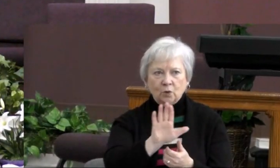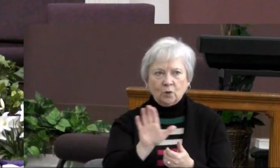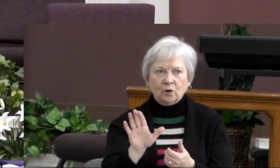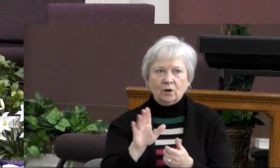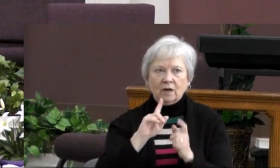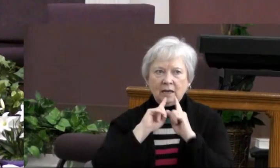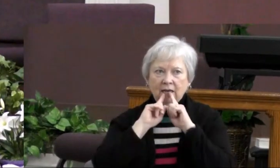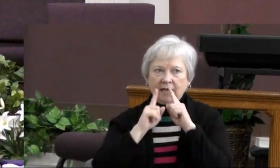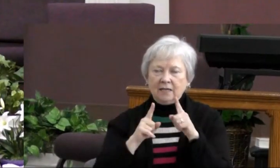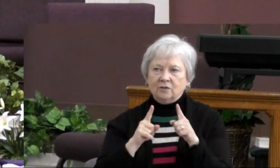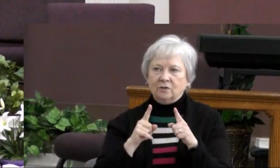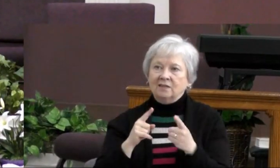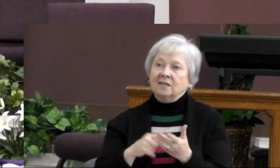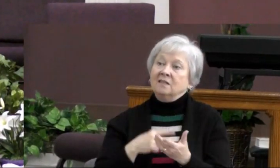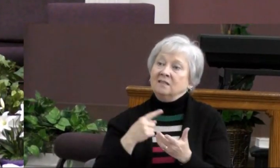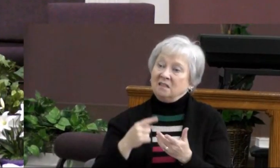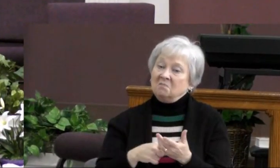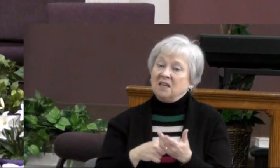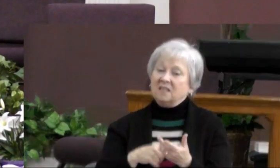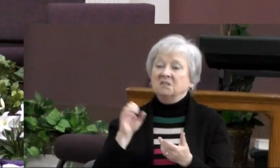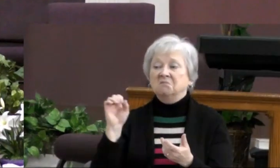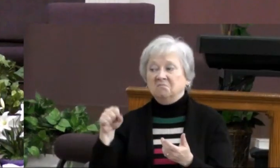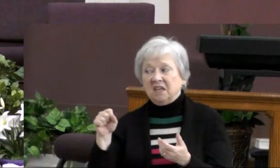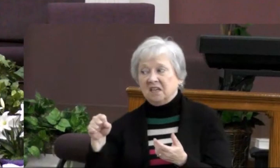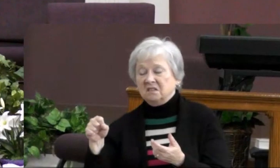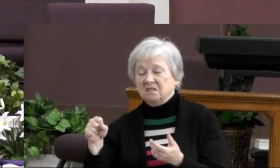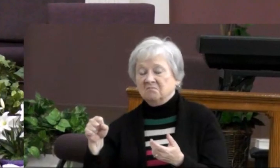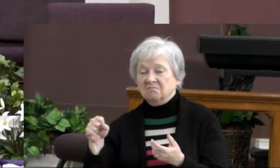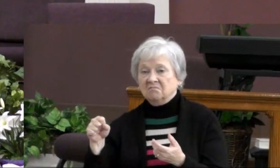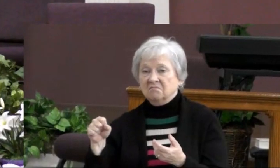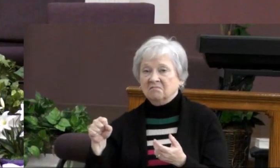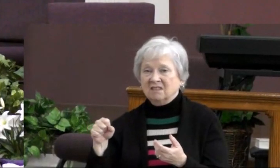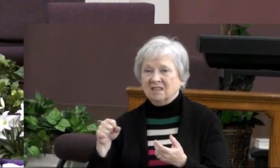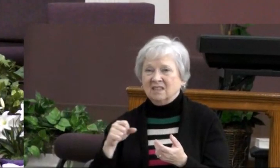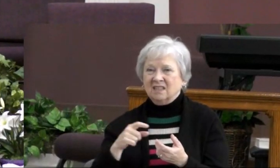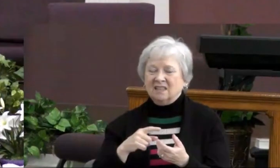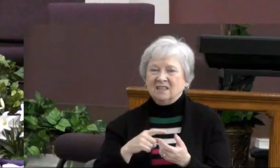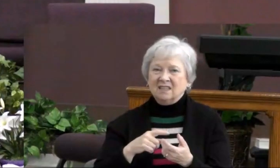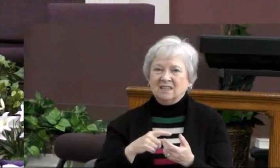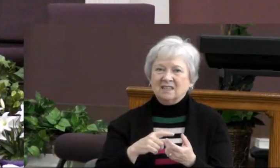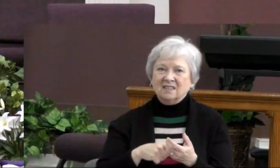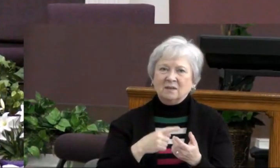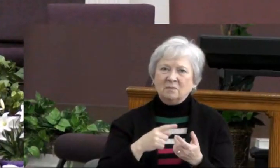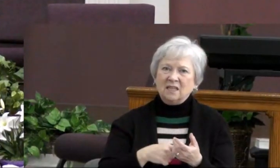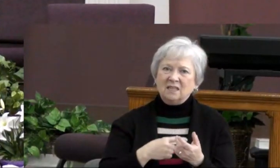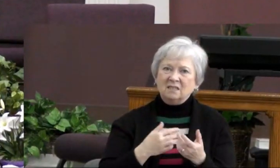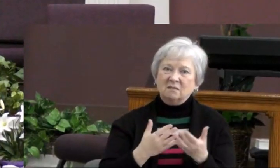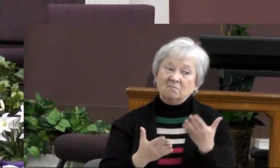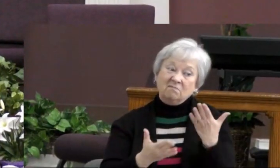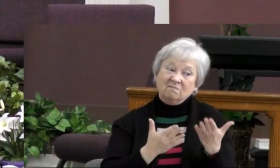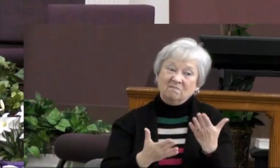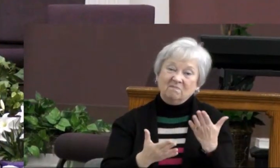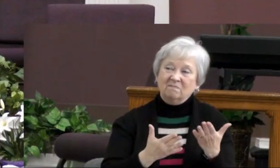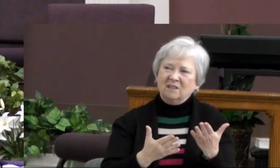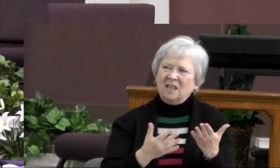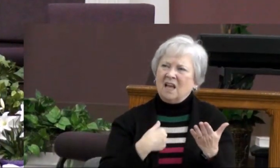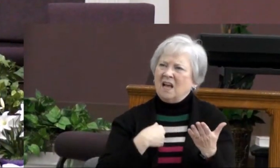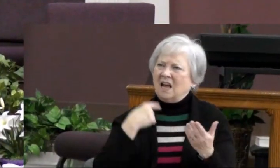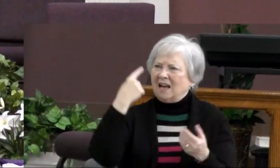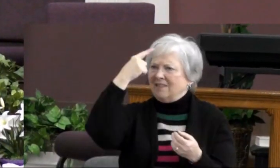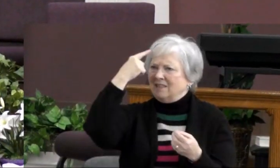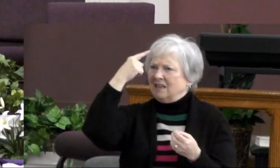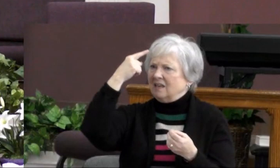I'm sure some days it would be yes, some days we're probably kind of iffy on that. I think